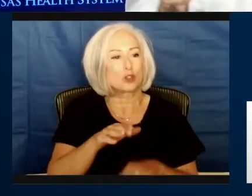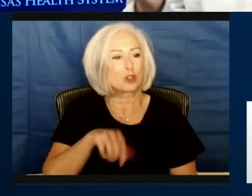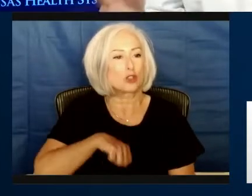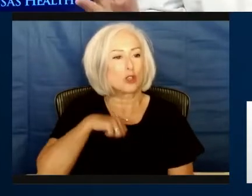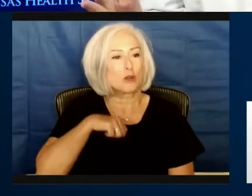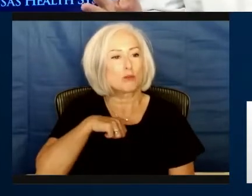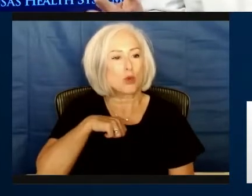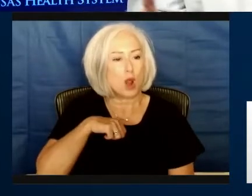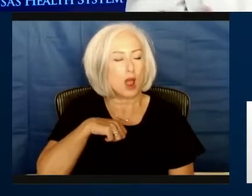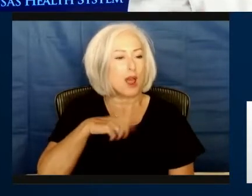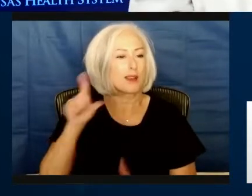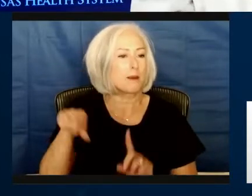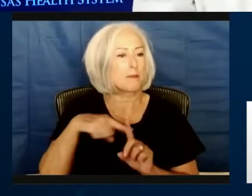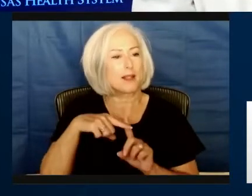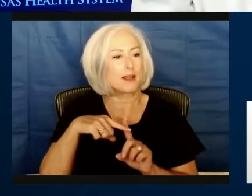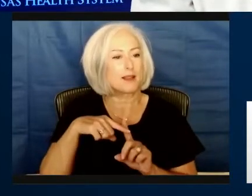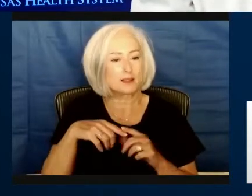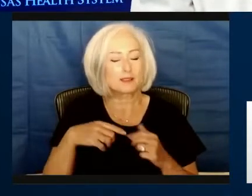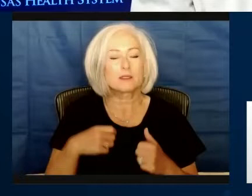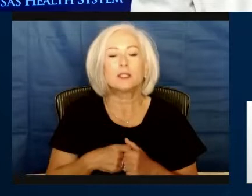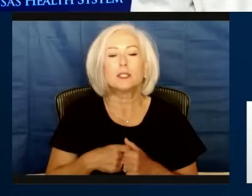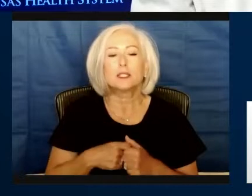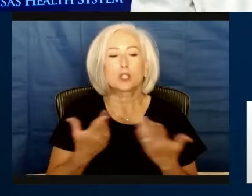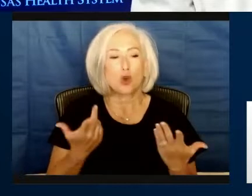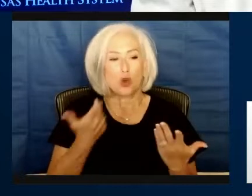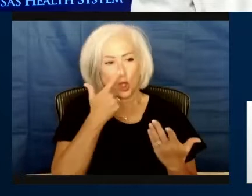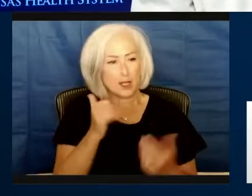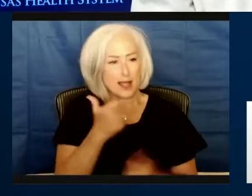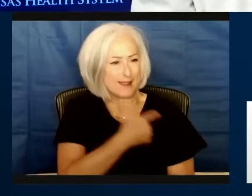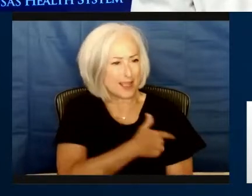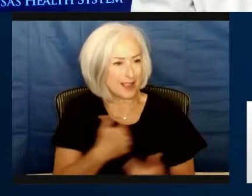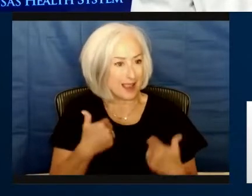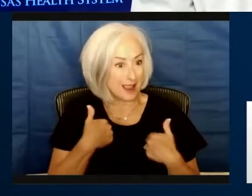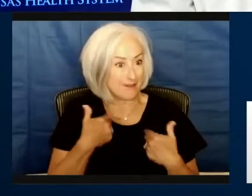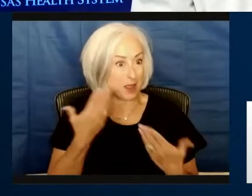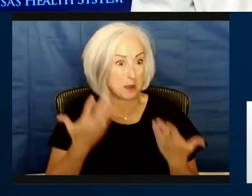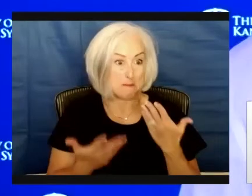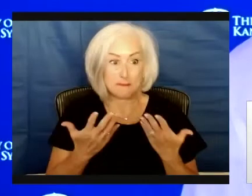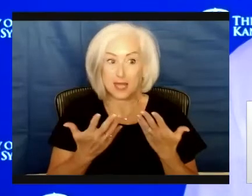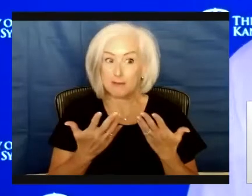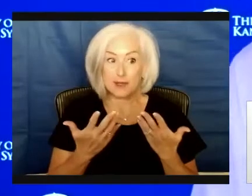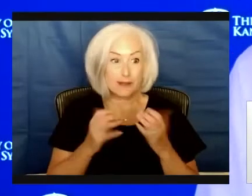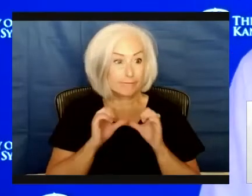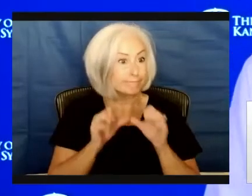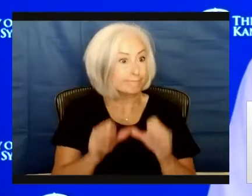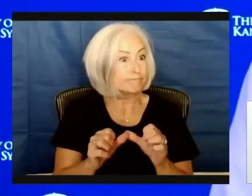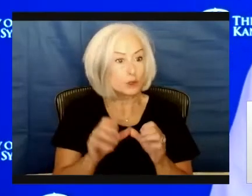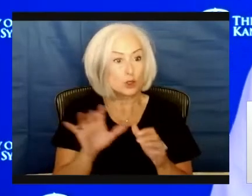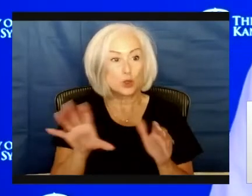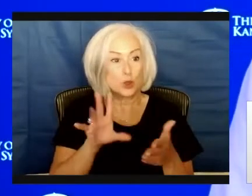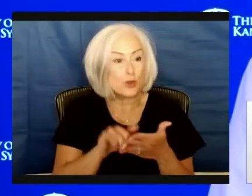there's vaccination for monkeypox. It could become permanently entrenched. Hawk, what do you think? Yeah, I think this is important. This is